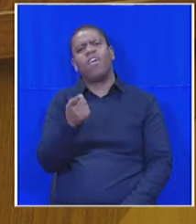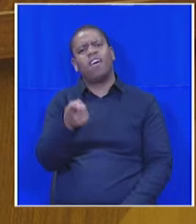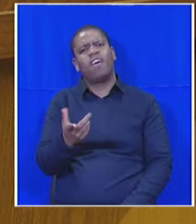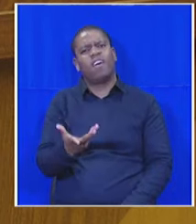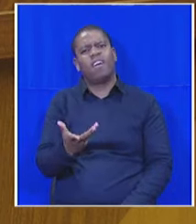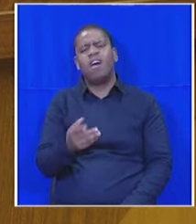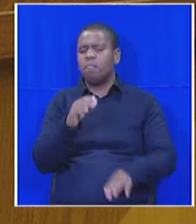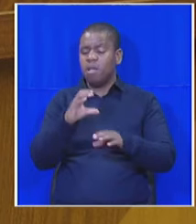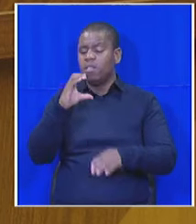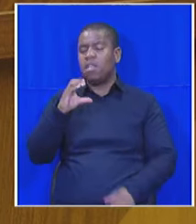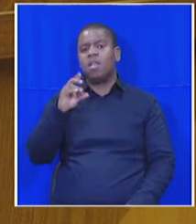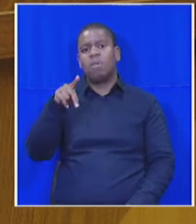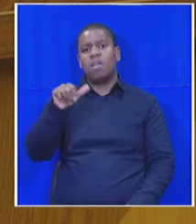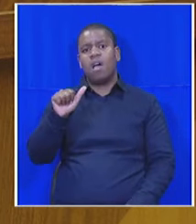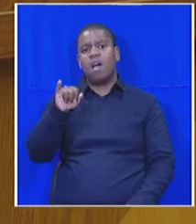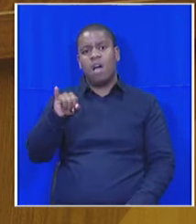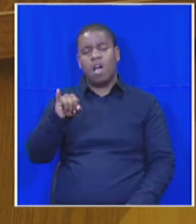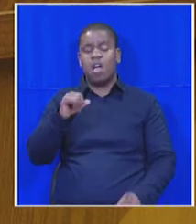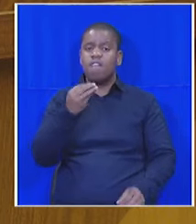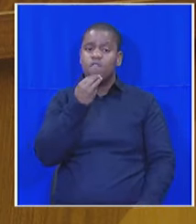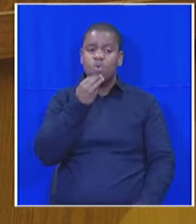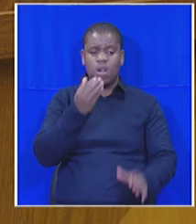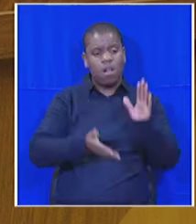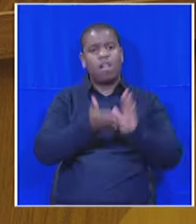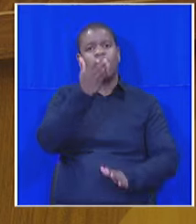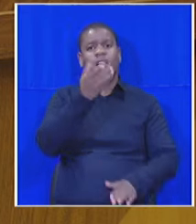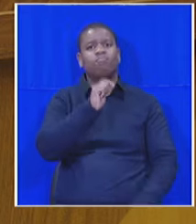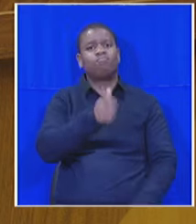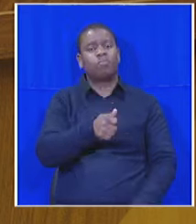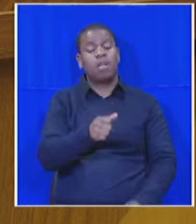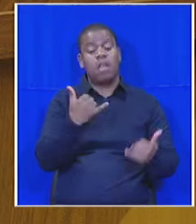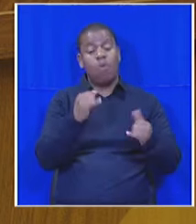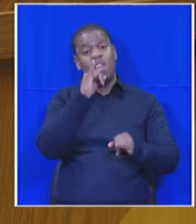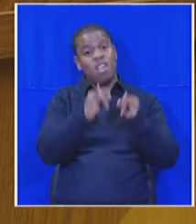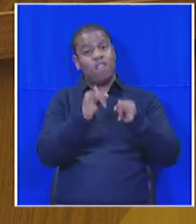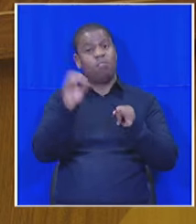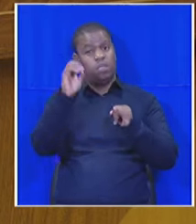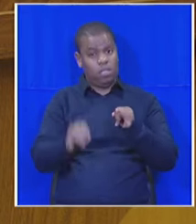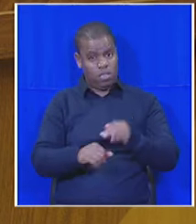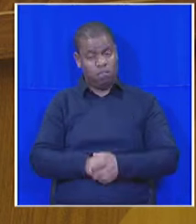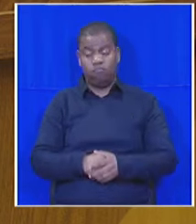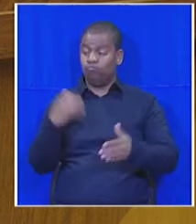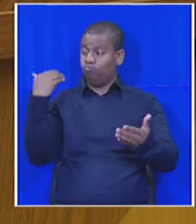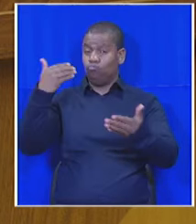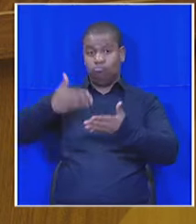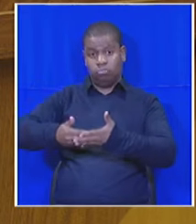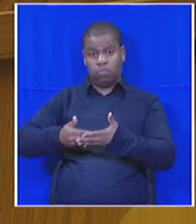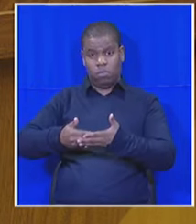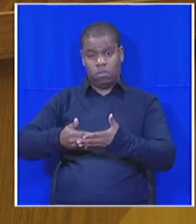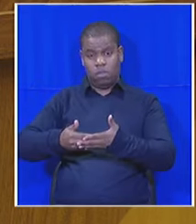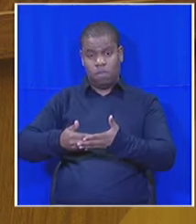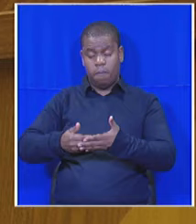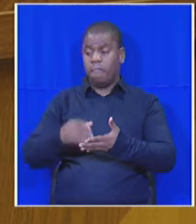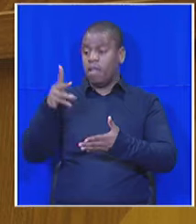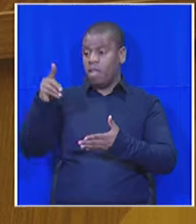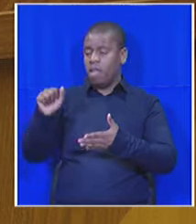released CPI figures on food price inflation, which sit at 11%. Since then, the Democratic Alliance has called